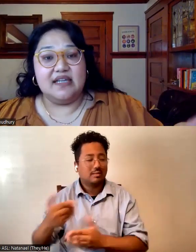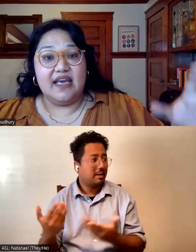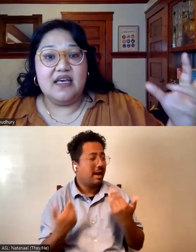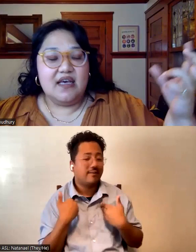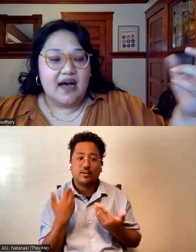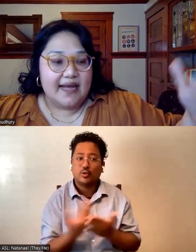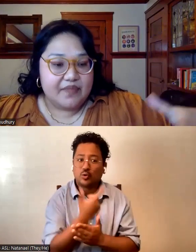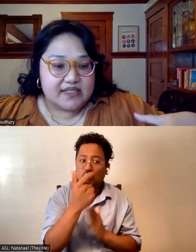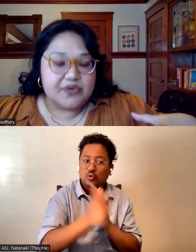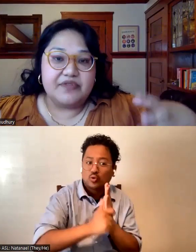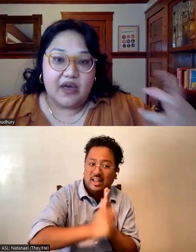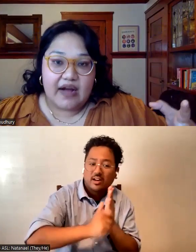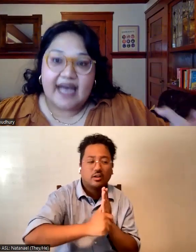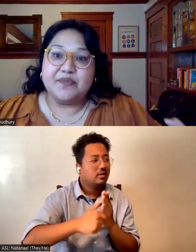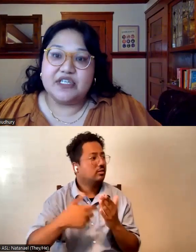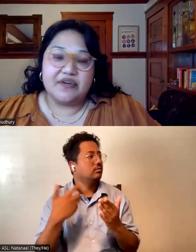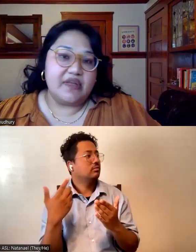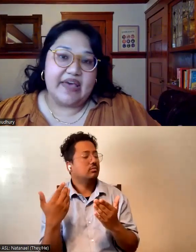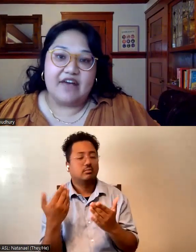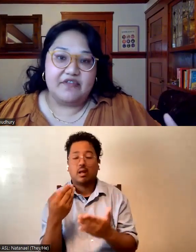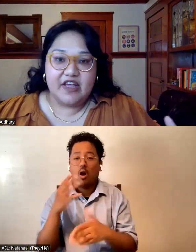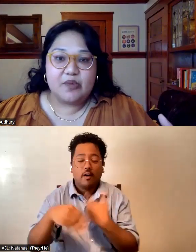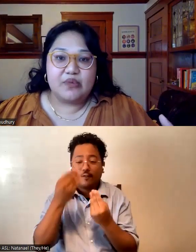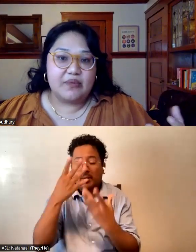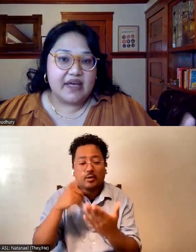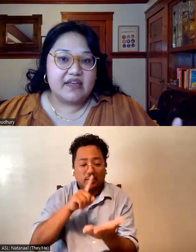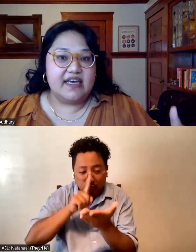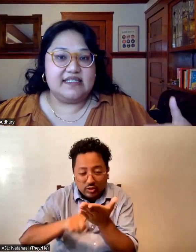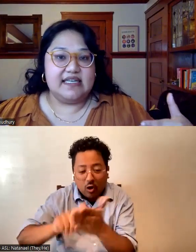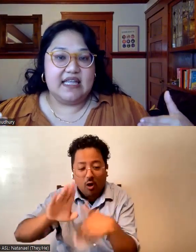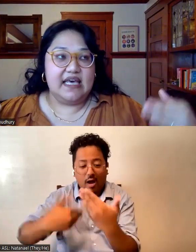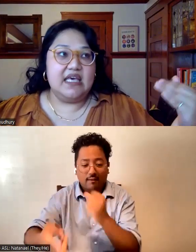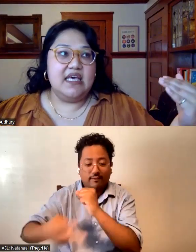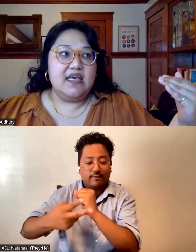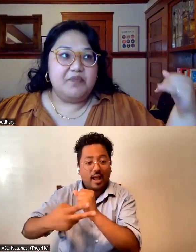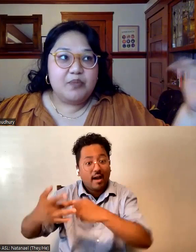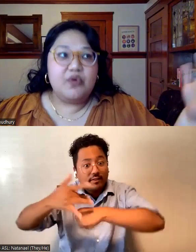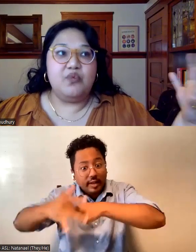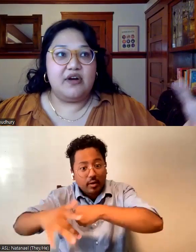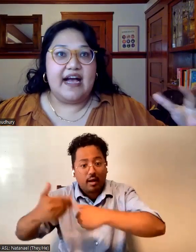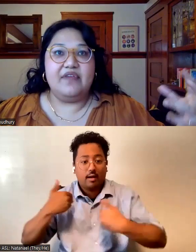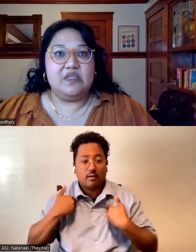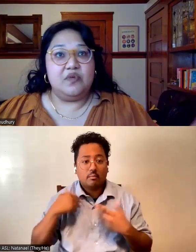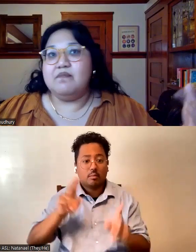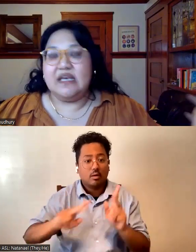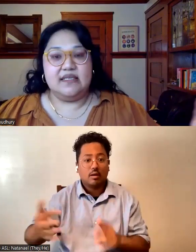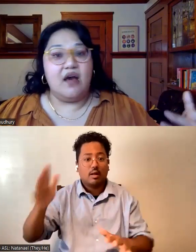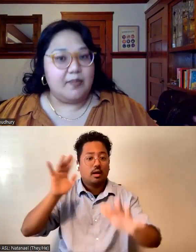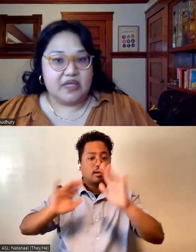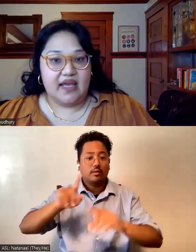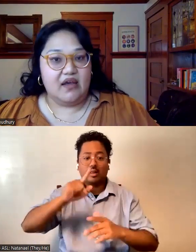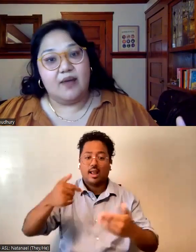newsletters and like the sort of like archival material that we have available. We recognize that like people were having these really